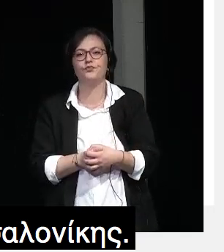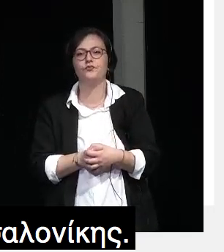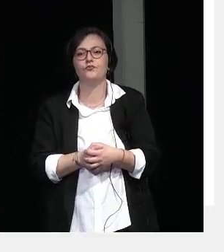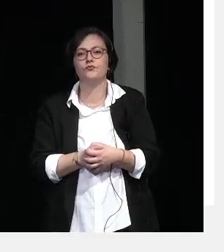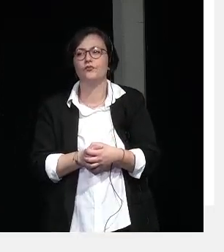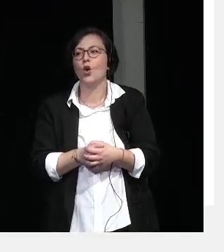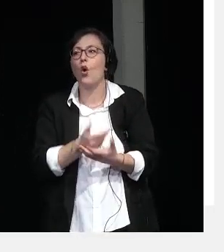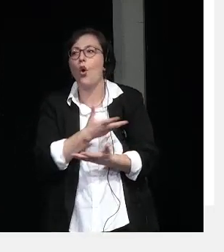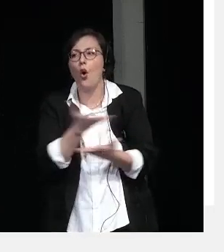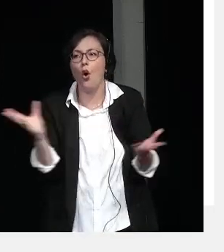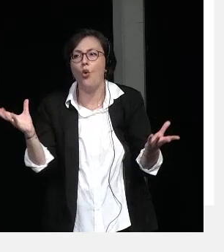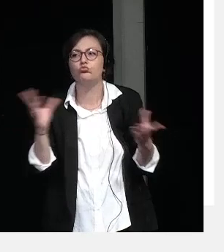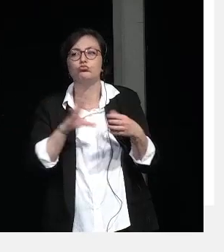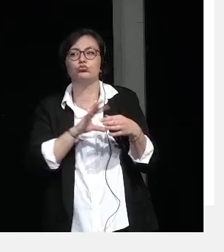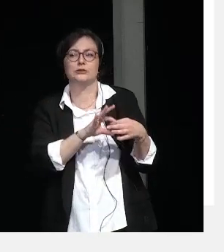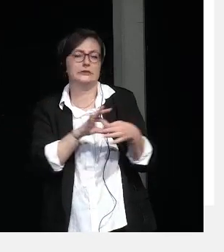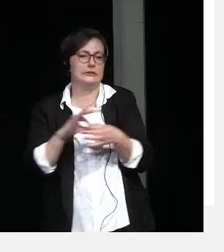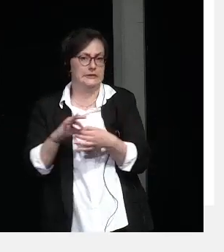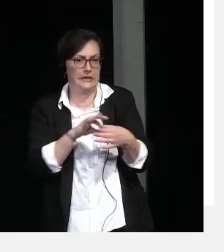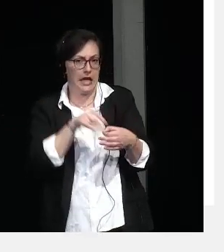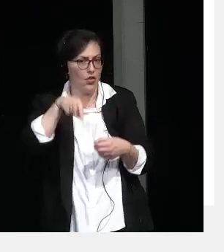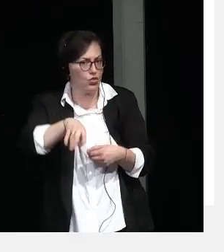team.